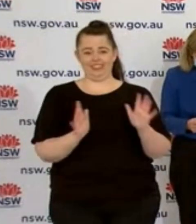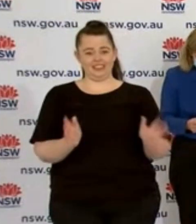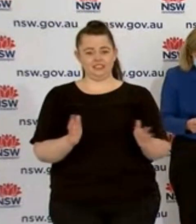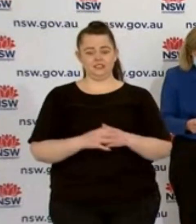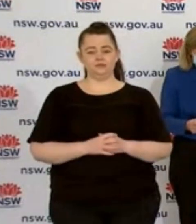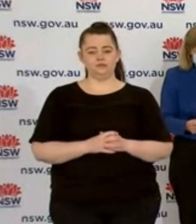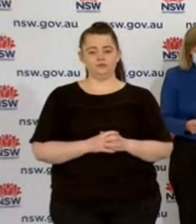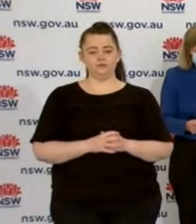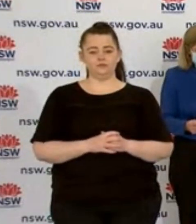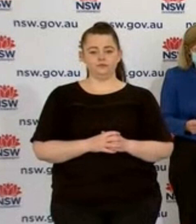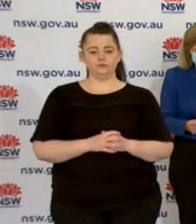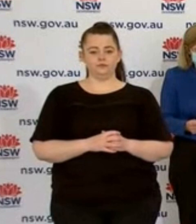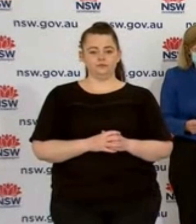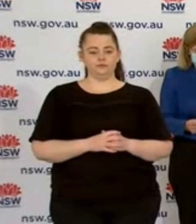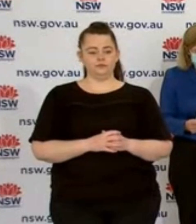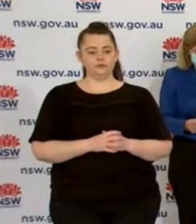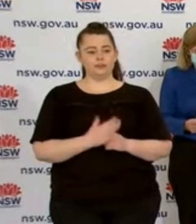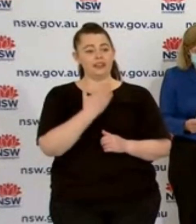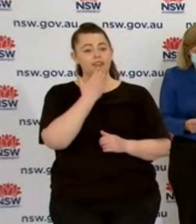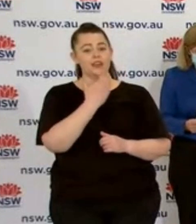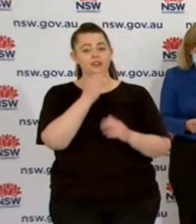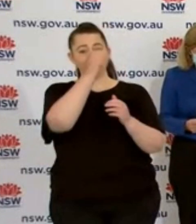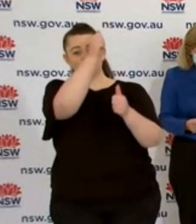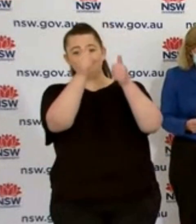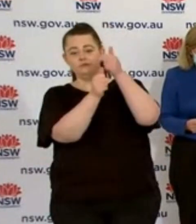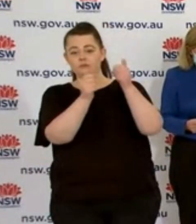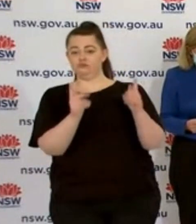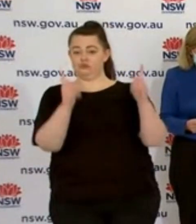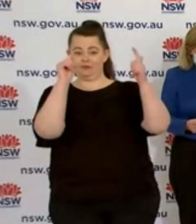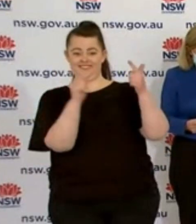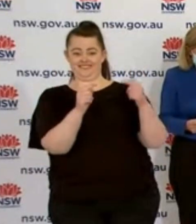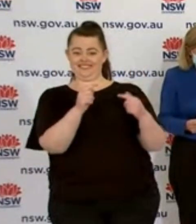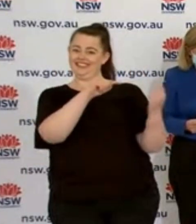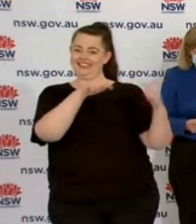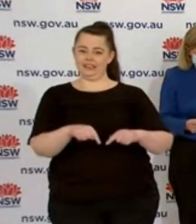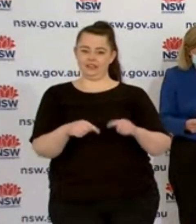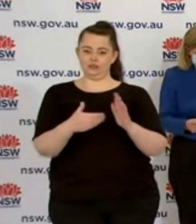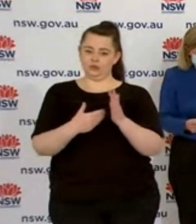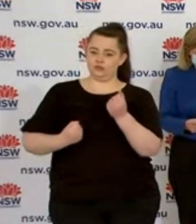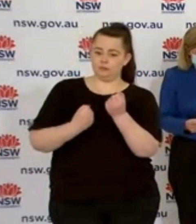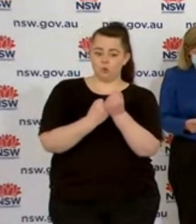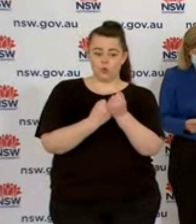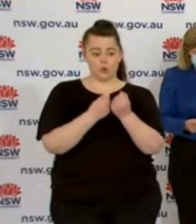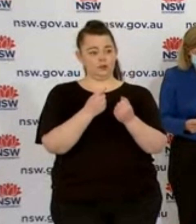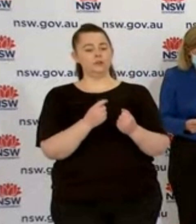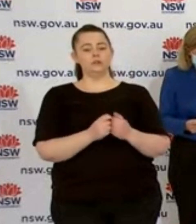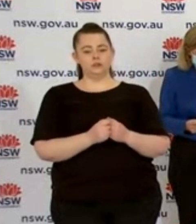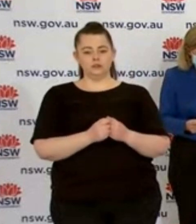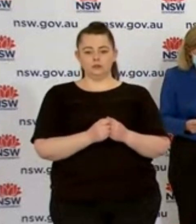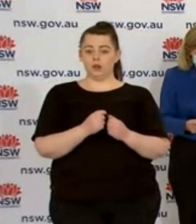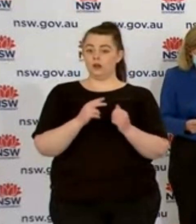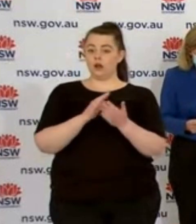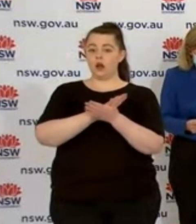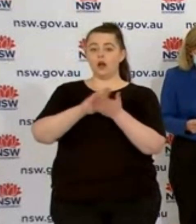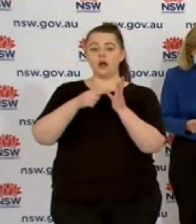here, and thank him for his support in relation to our regional New South Wales strategies, that there is stabilisation in the Hunter region, which is